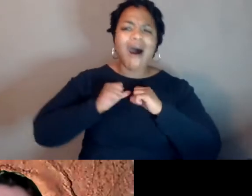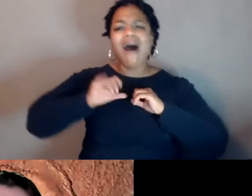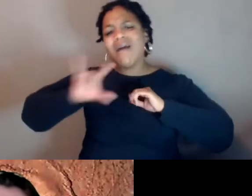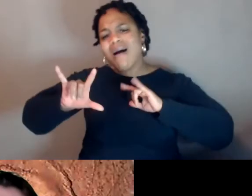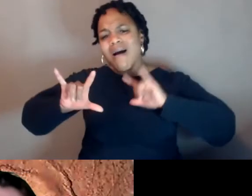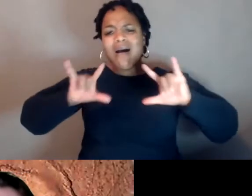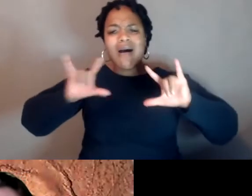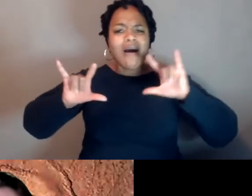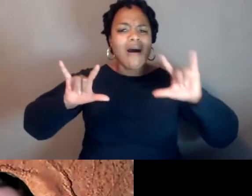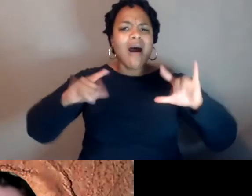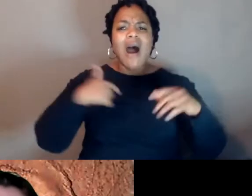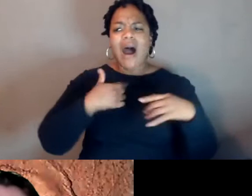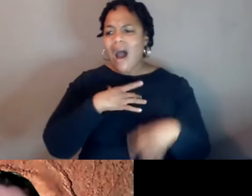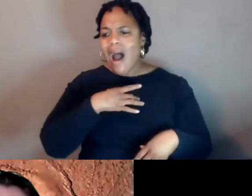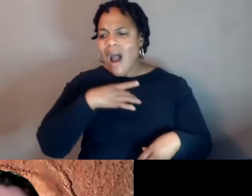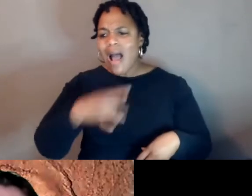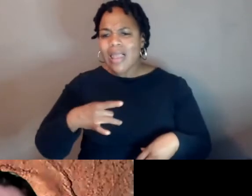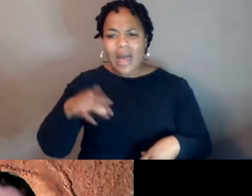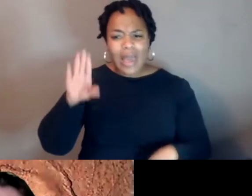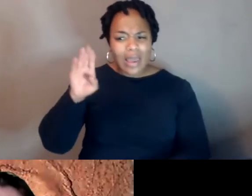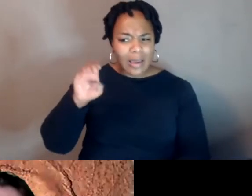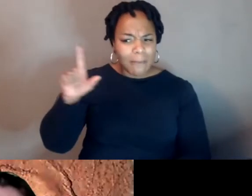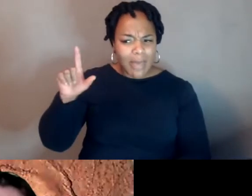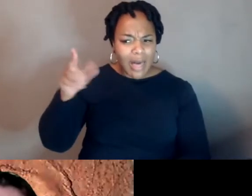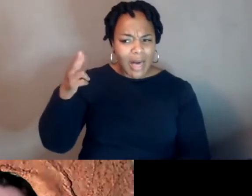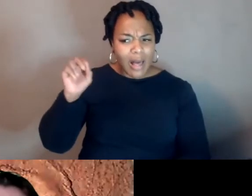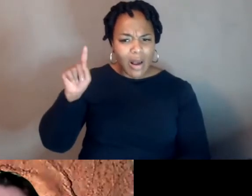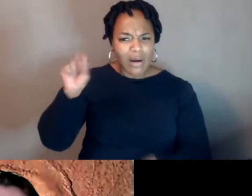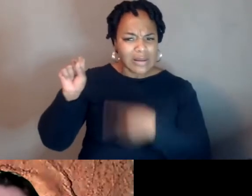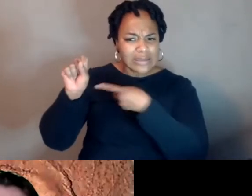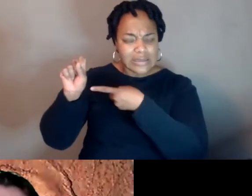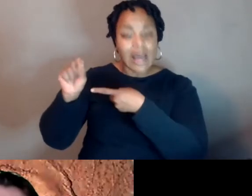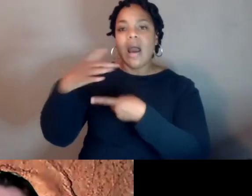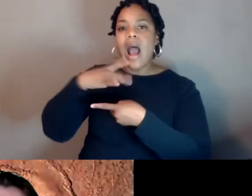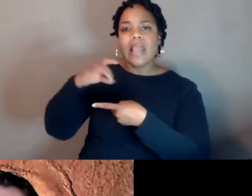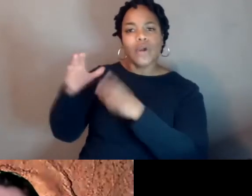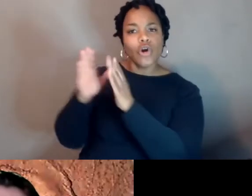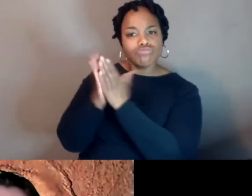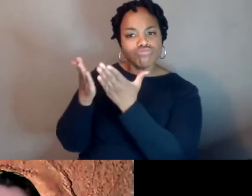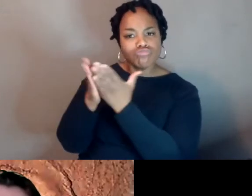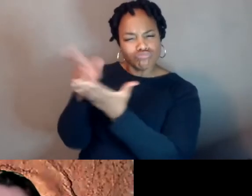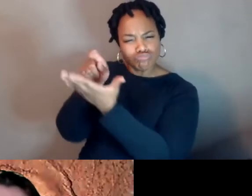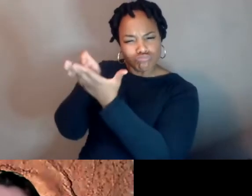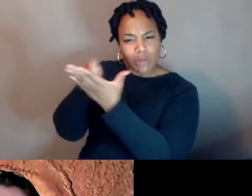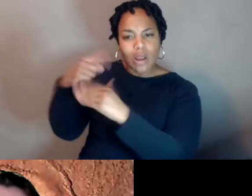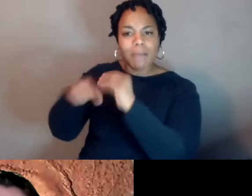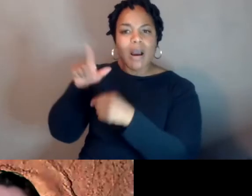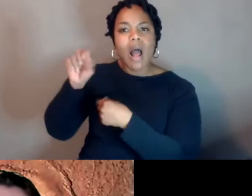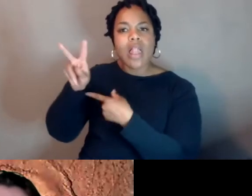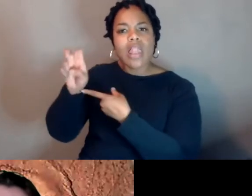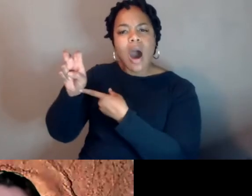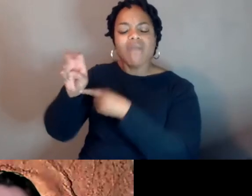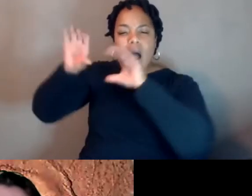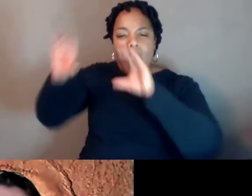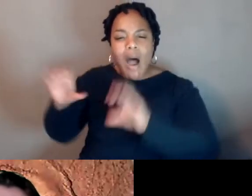love her work on love as an action verb as opposed to a noun. I